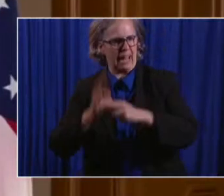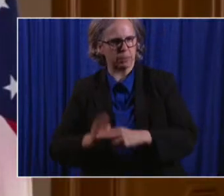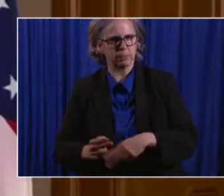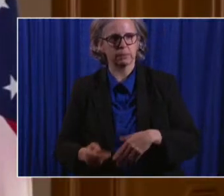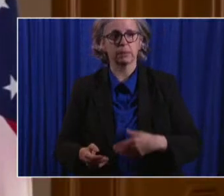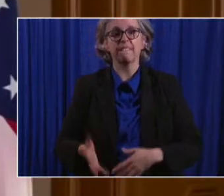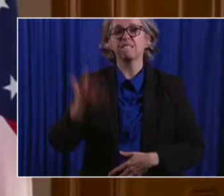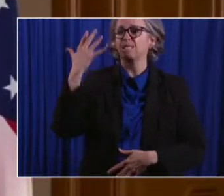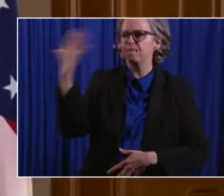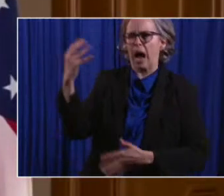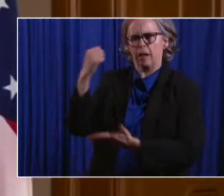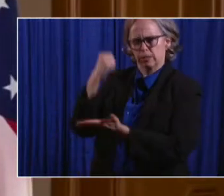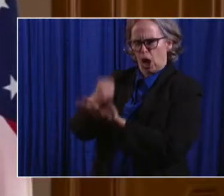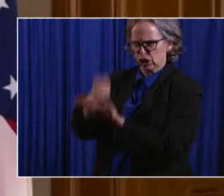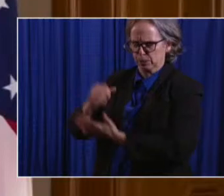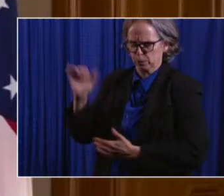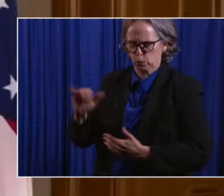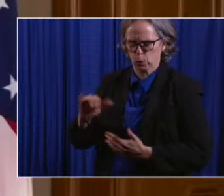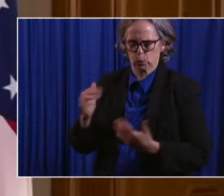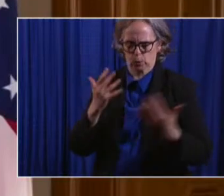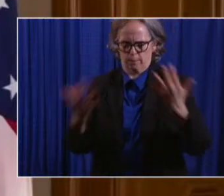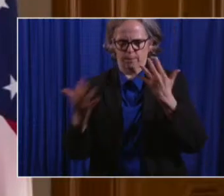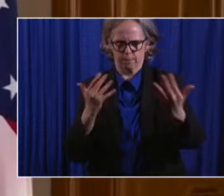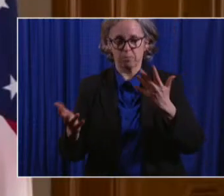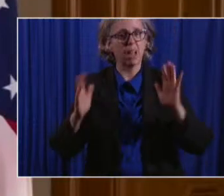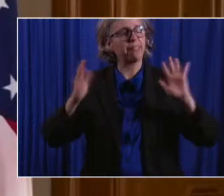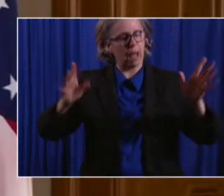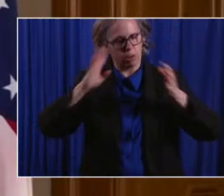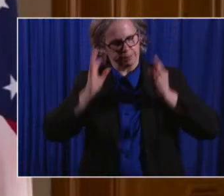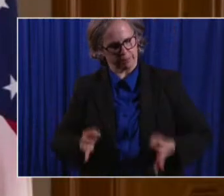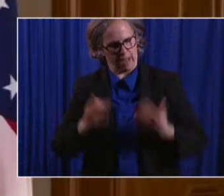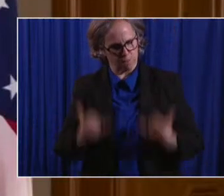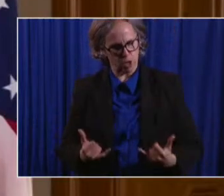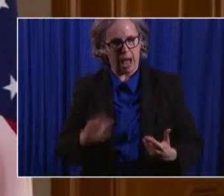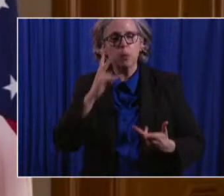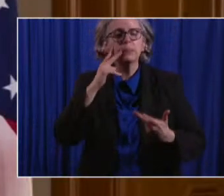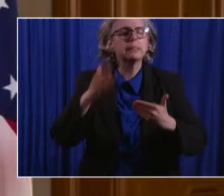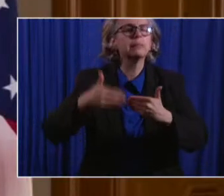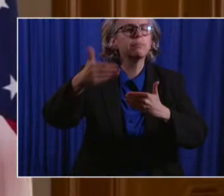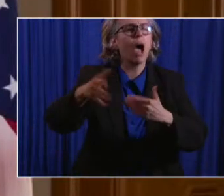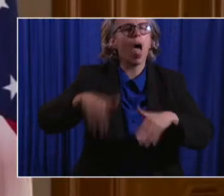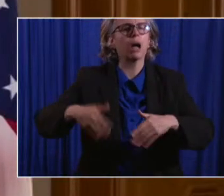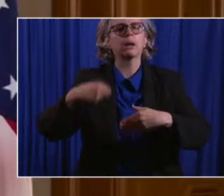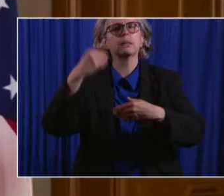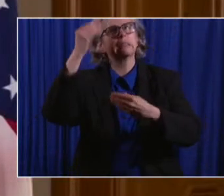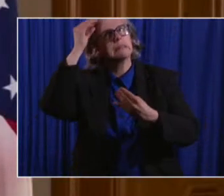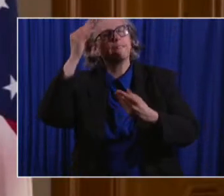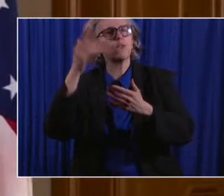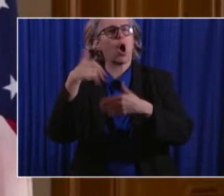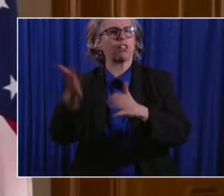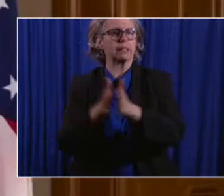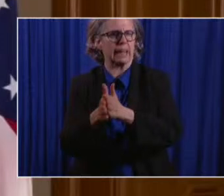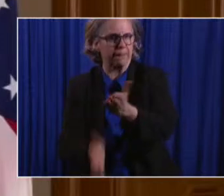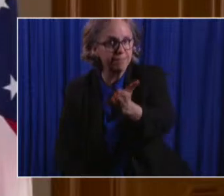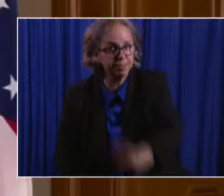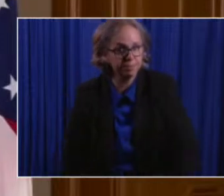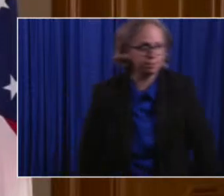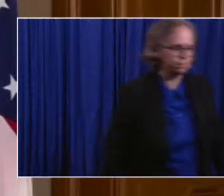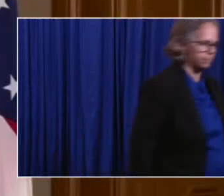million. So I think that's about all I can say at this point. Next question is from Jake Zuckerman at the Ohio Capitol